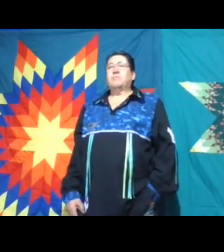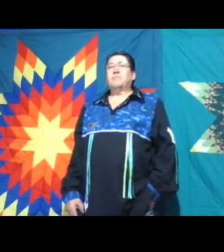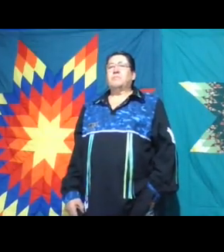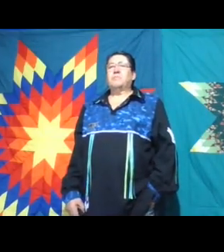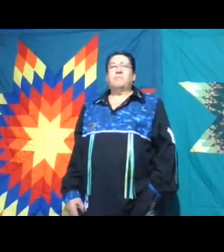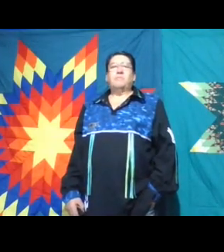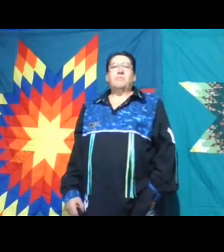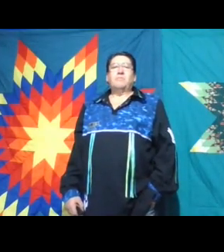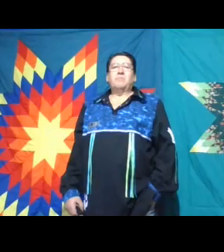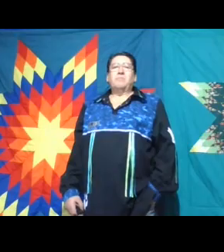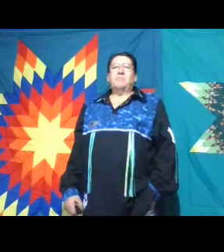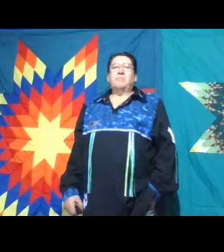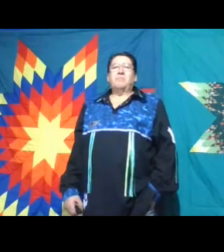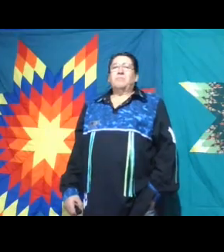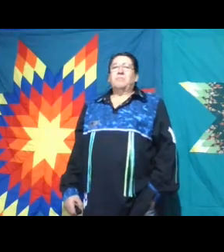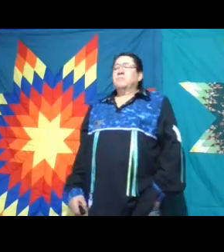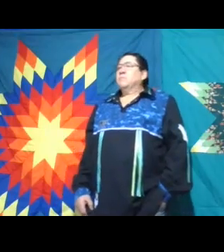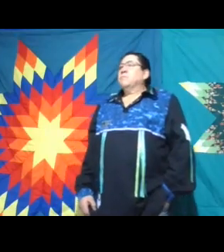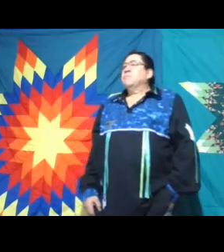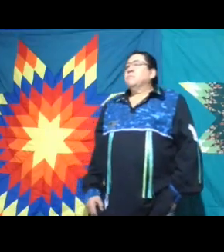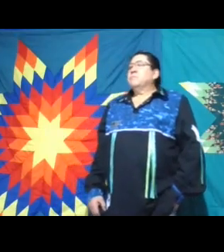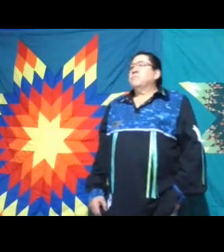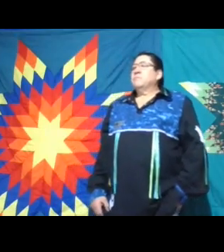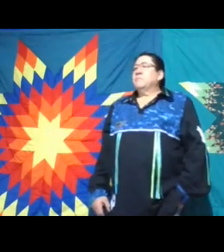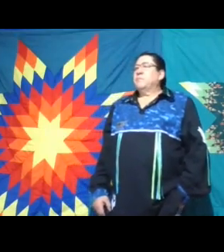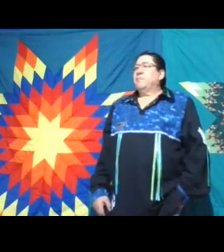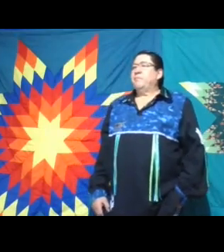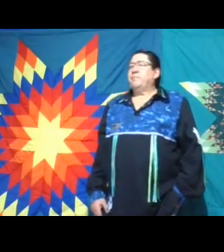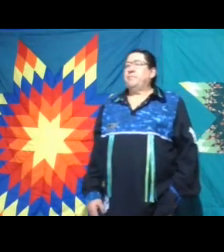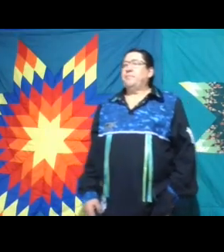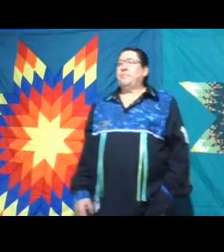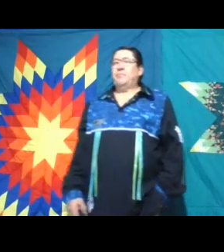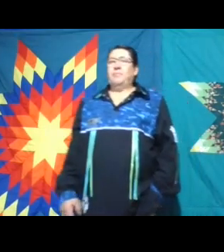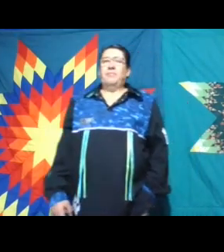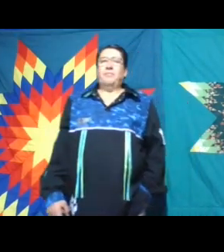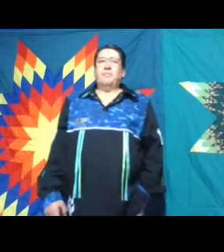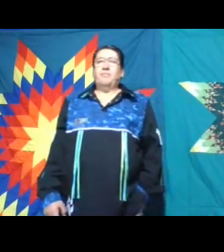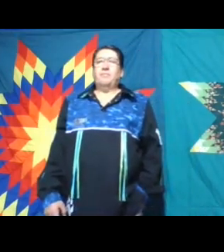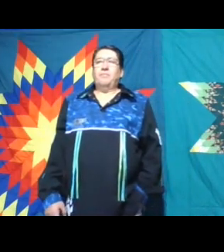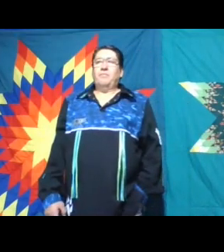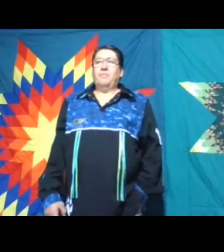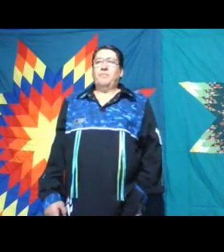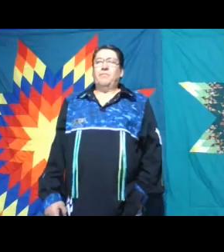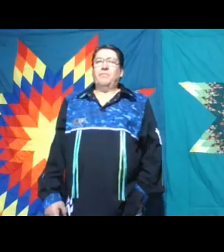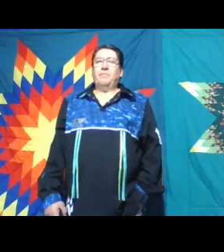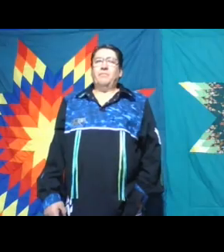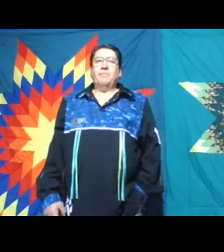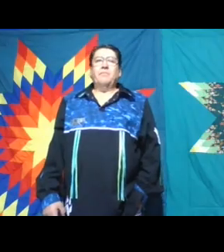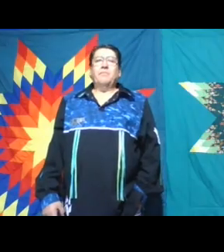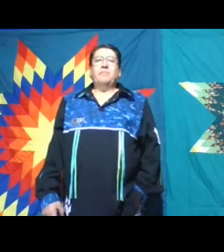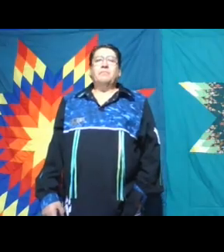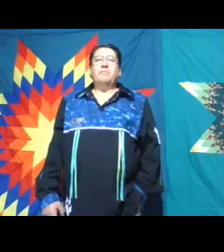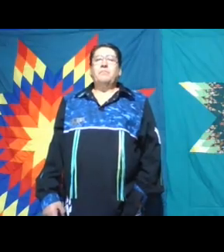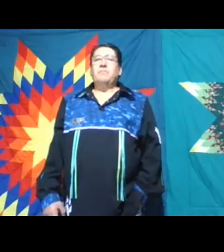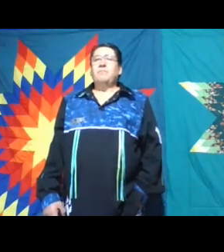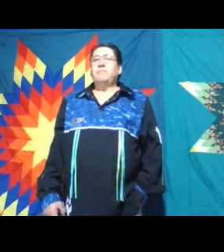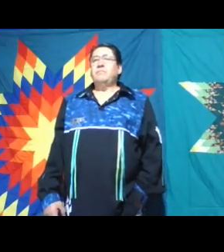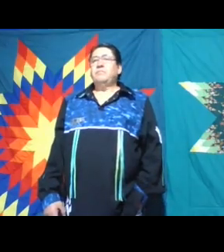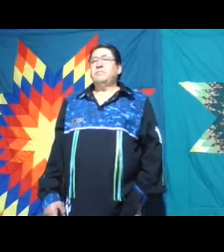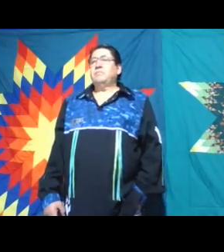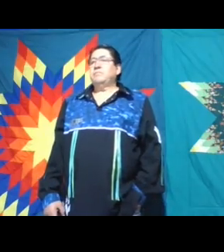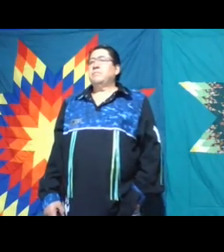us through questions to staff in the chat box, and we'll do everything we can to try and resolve any audio issues quickly. If you do experience any